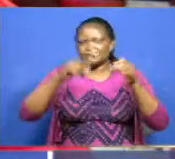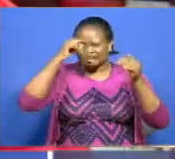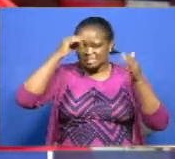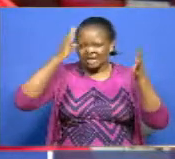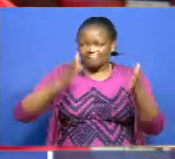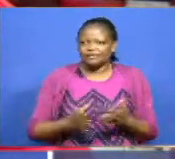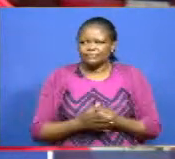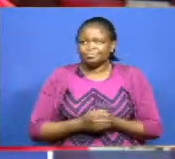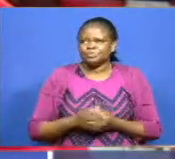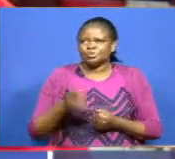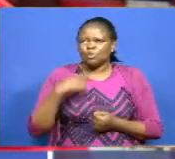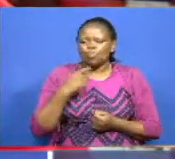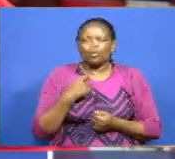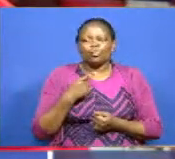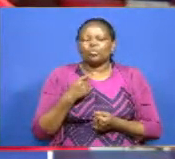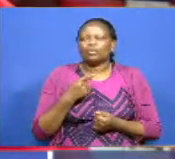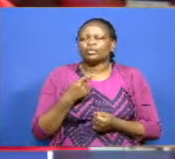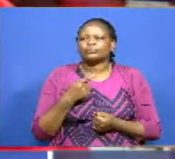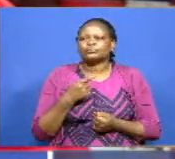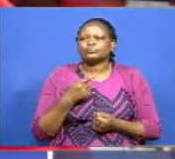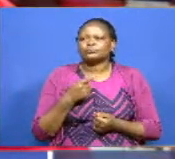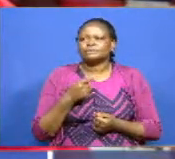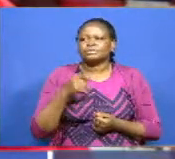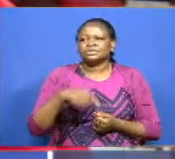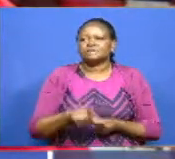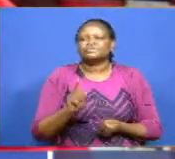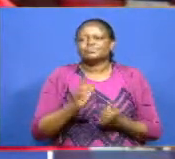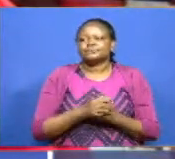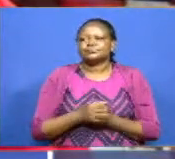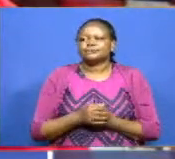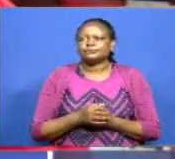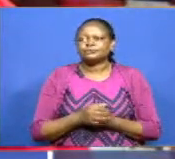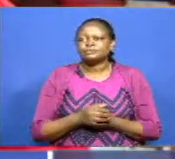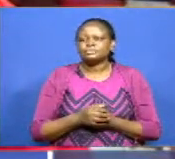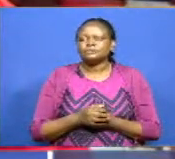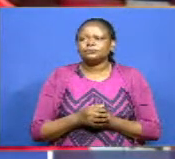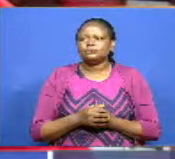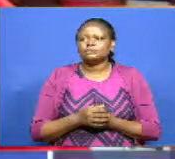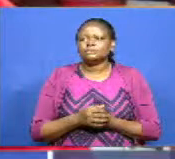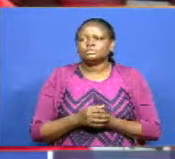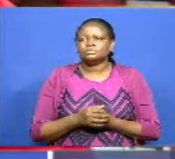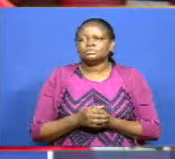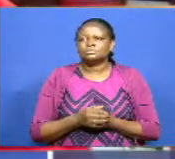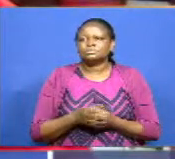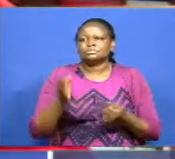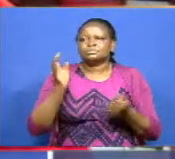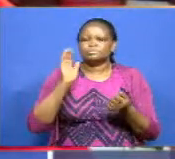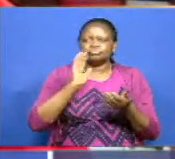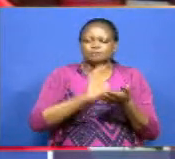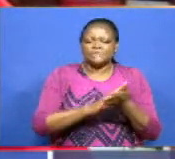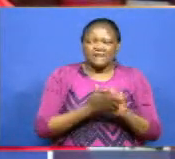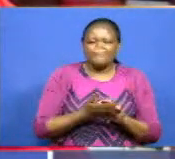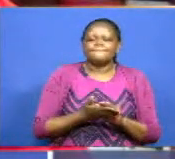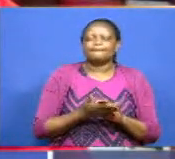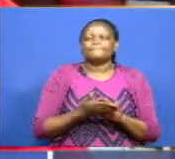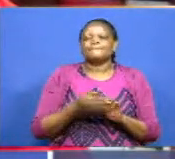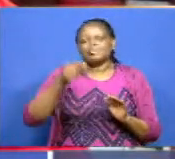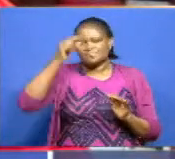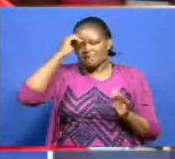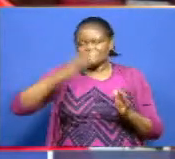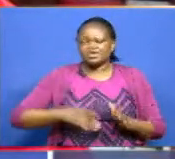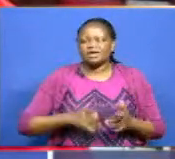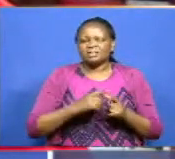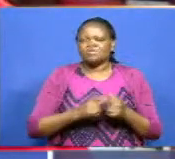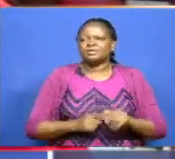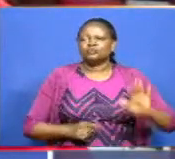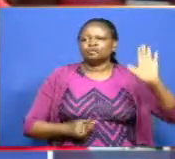who in any event will be now substantively being sworn in as governor, and it will now